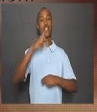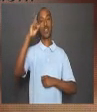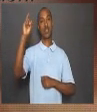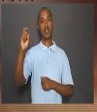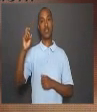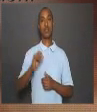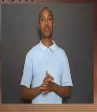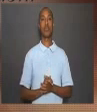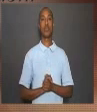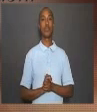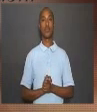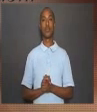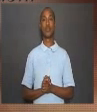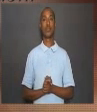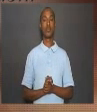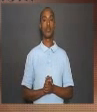reaction?